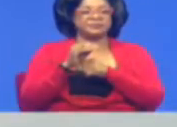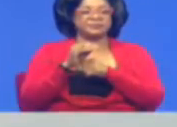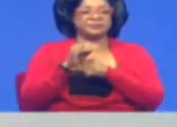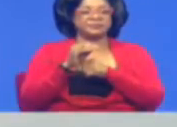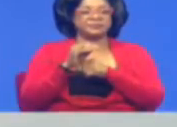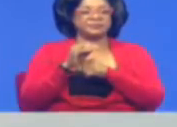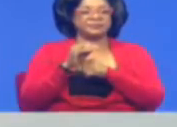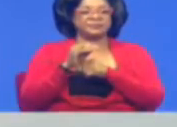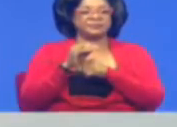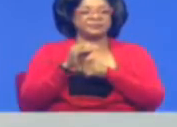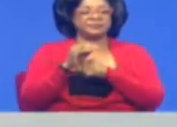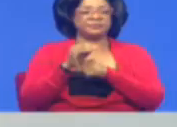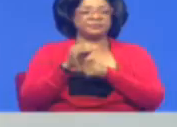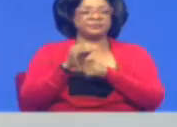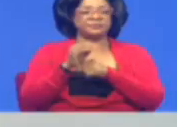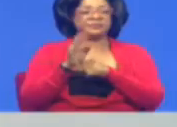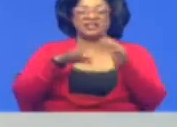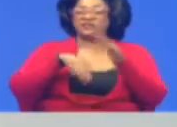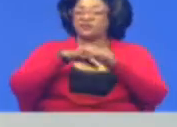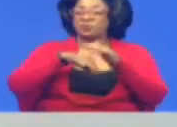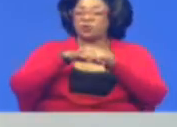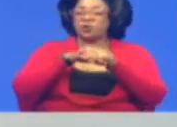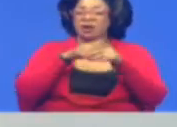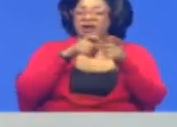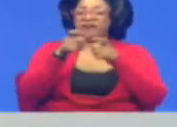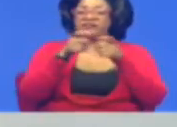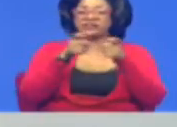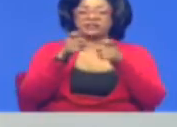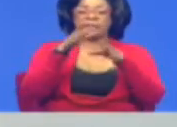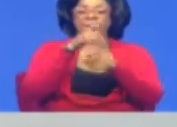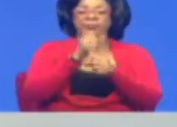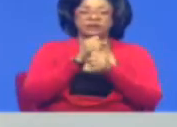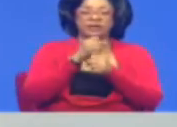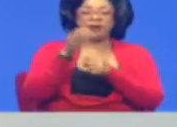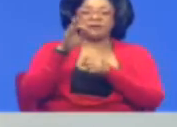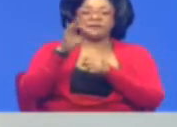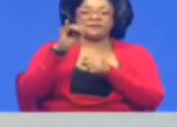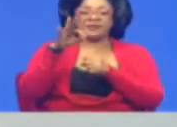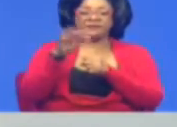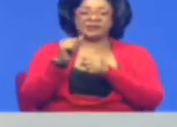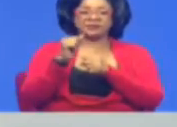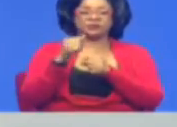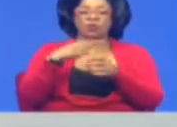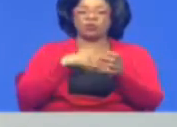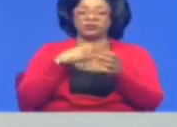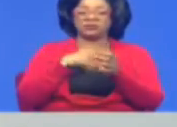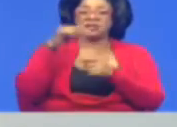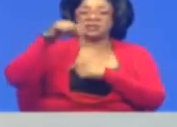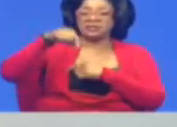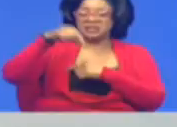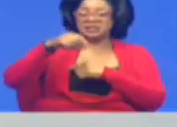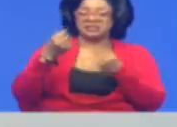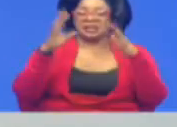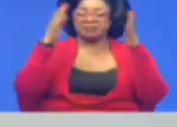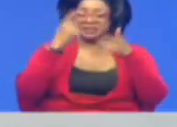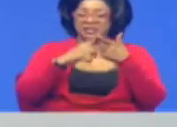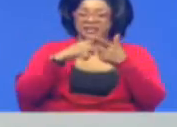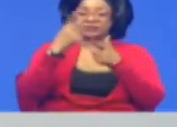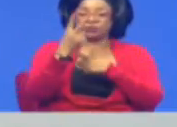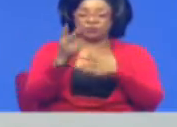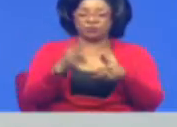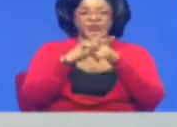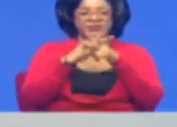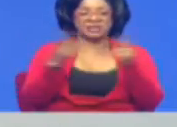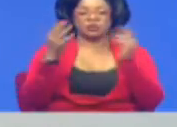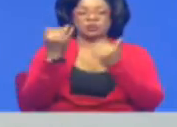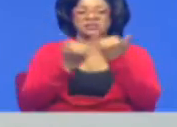World football's governing body FIFA and World Cup 2022 hosts Qatar celebrated 2 years to kick off on